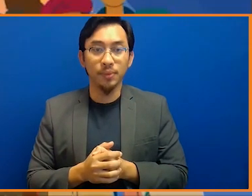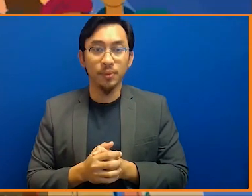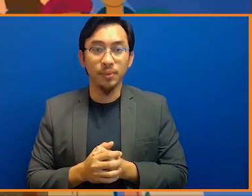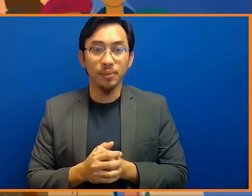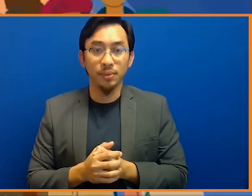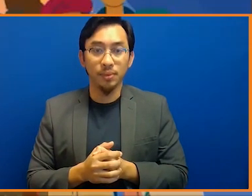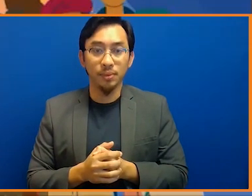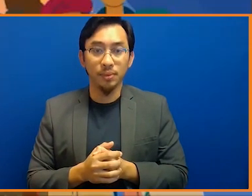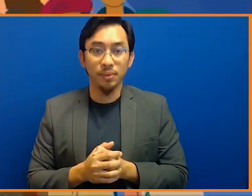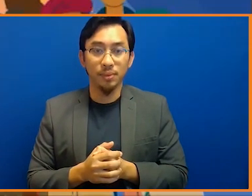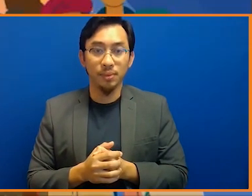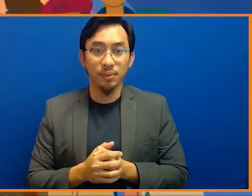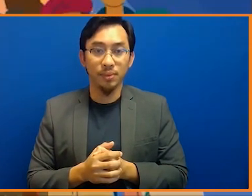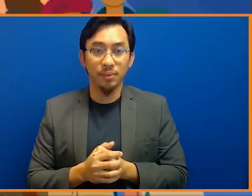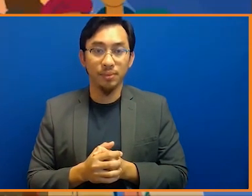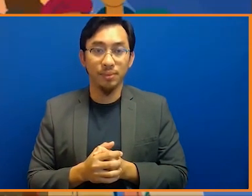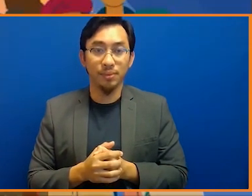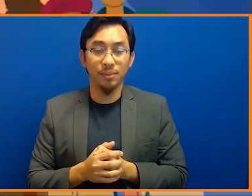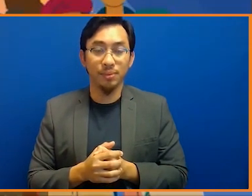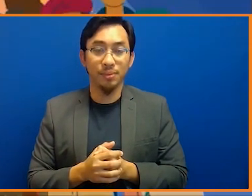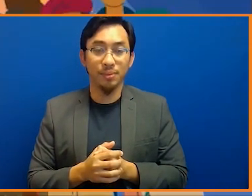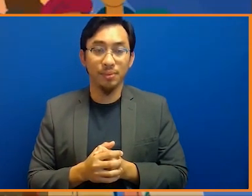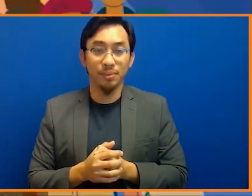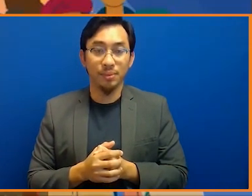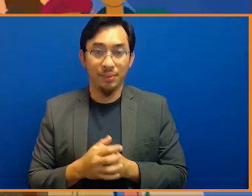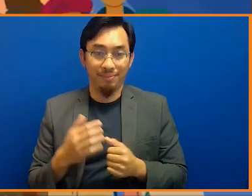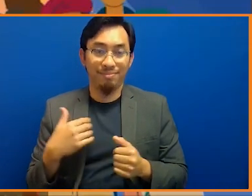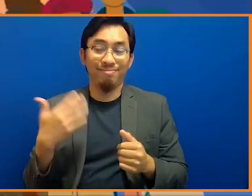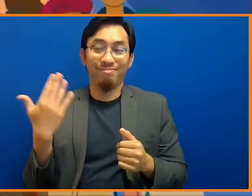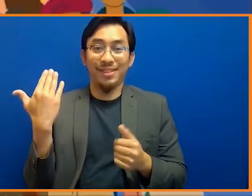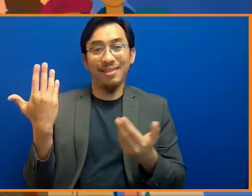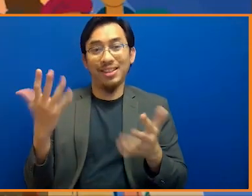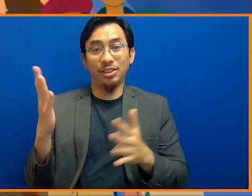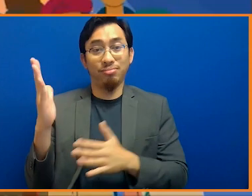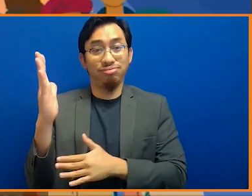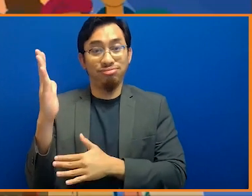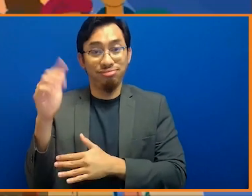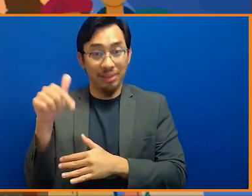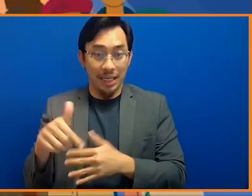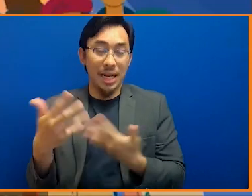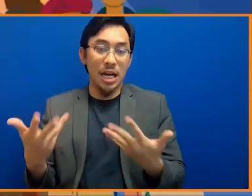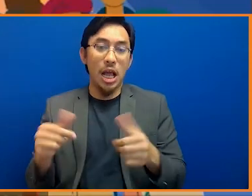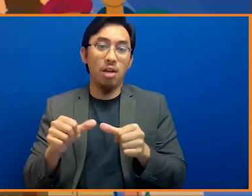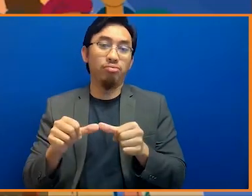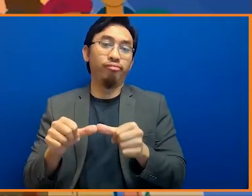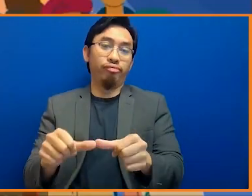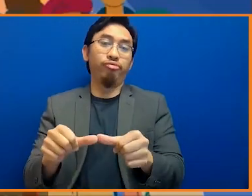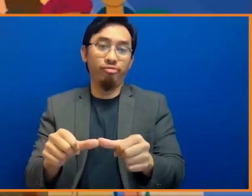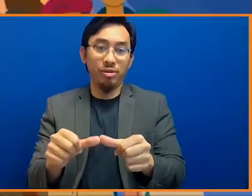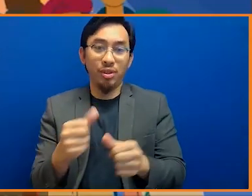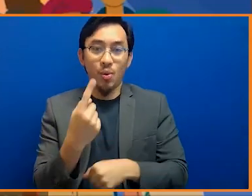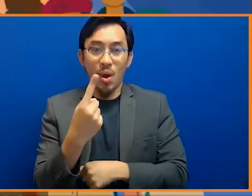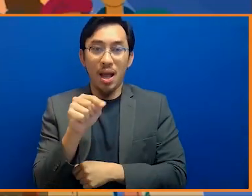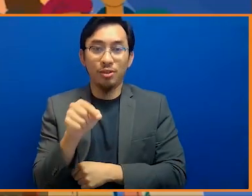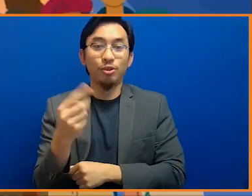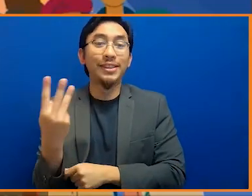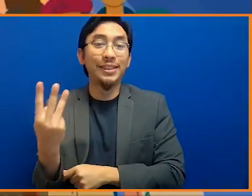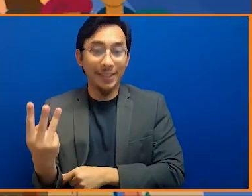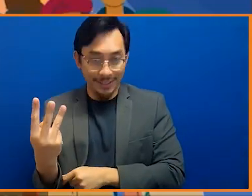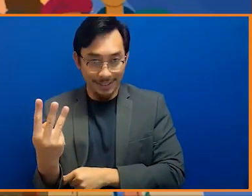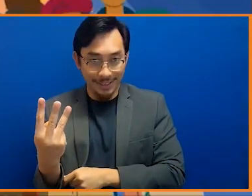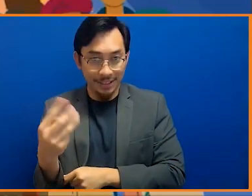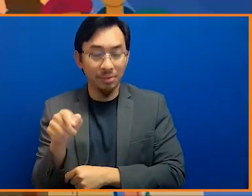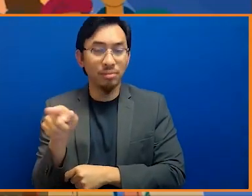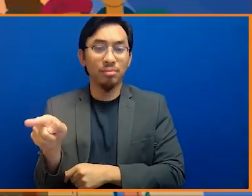what I have started earlier. That I'm going to continue with the session 1.3